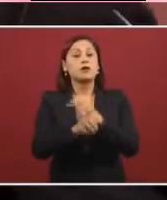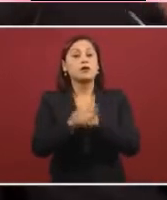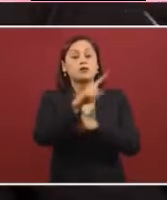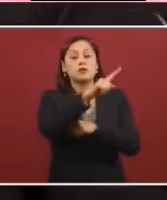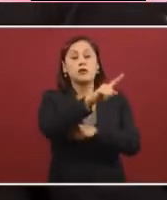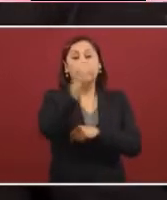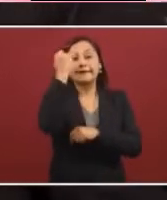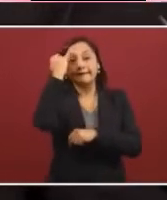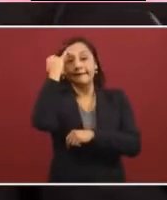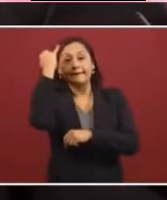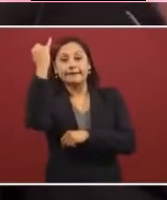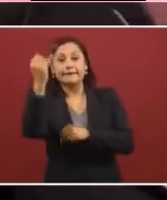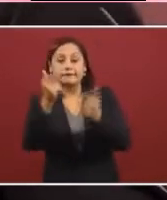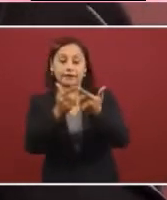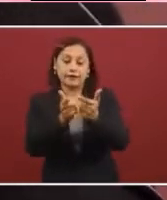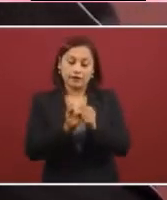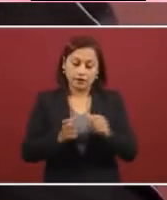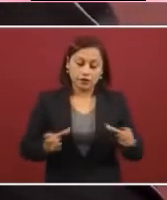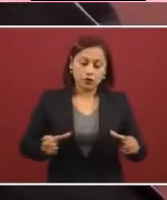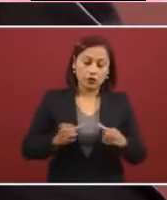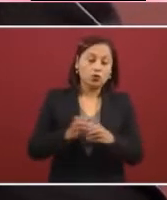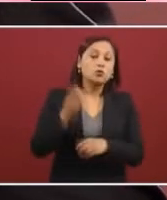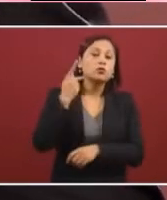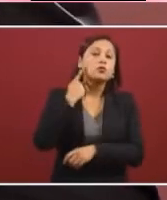that's being directed by a certain party